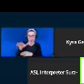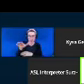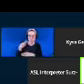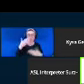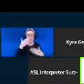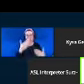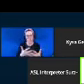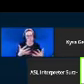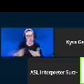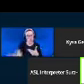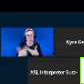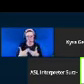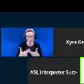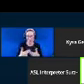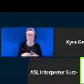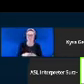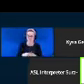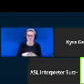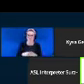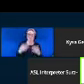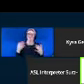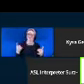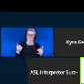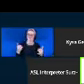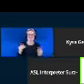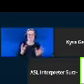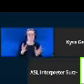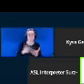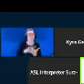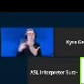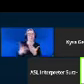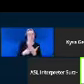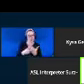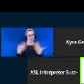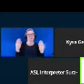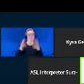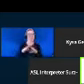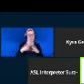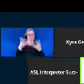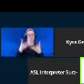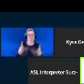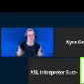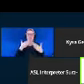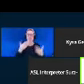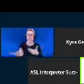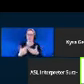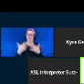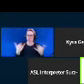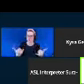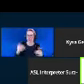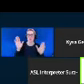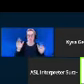Thank you so much for joining us. This brings the program to conclusion. Thank you for joining us today. So long.